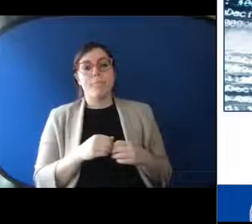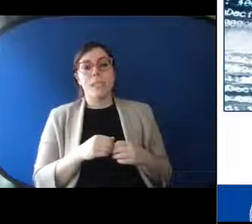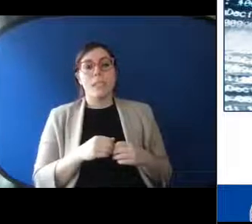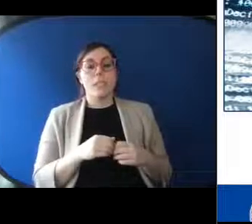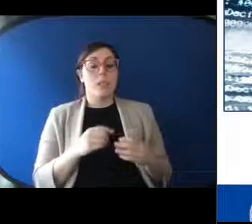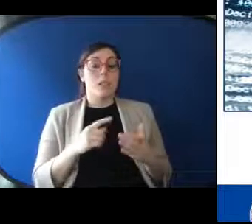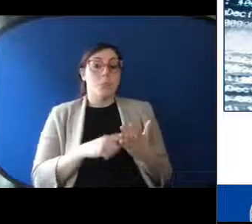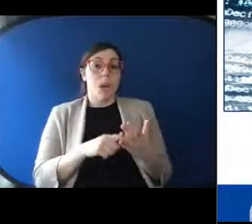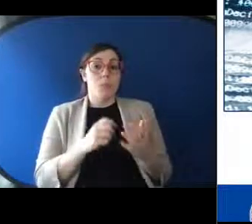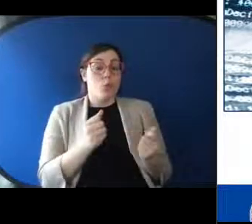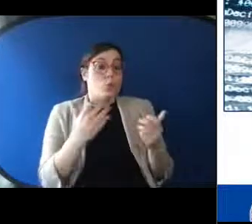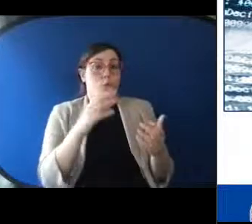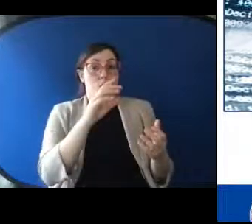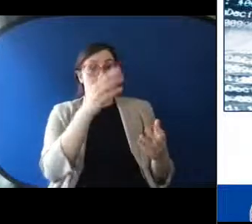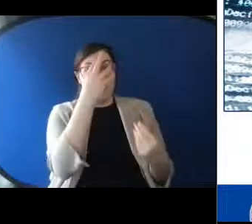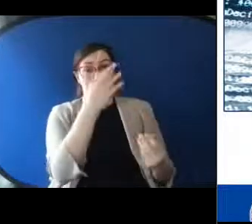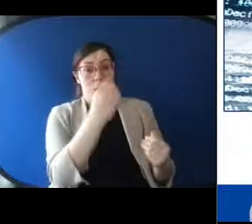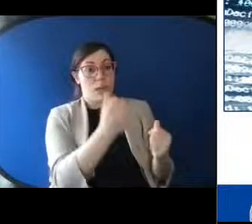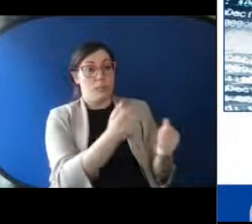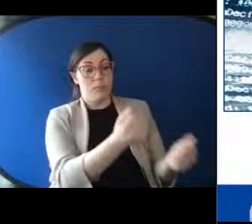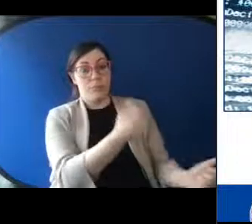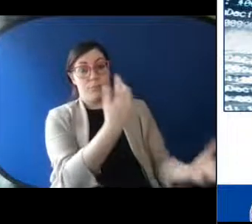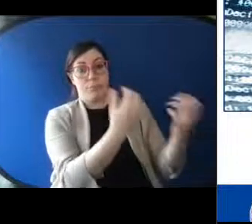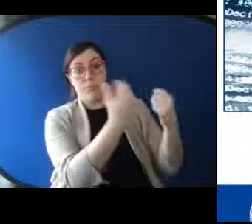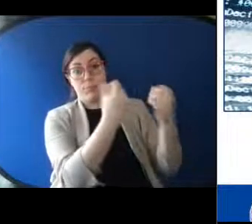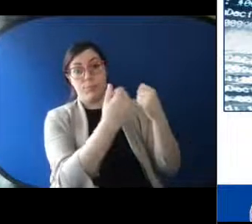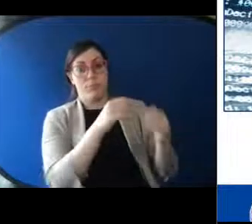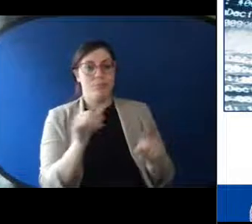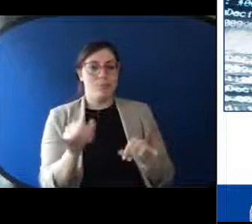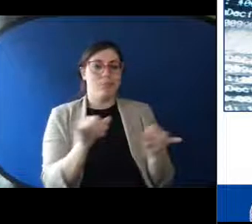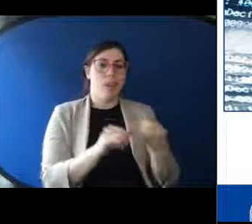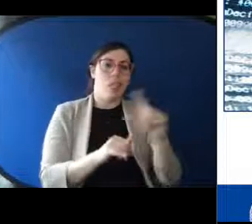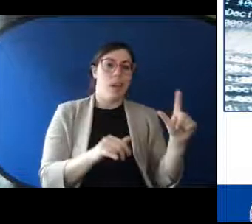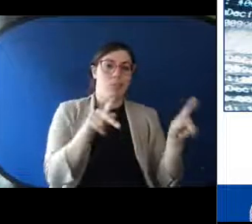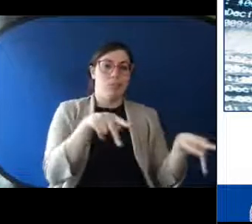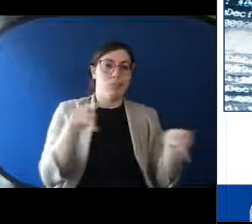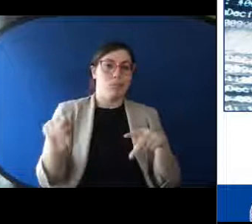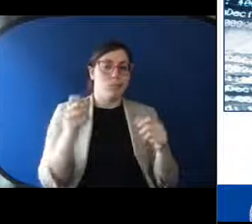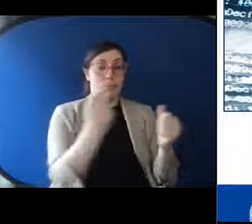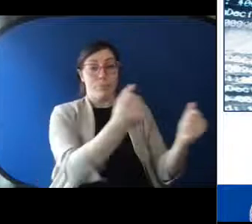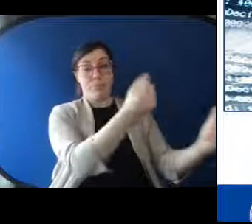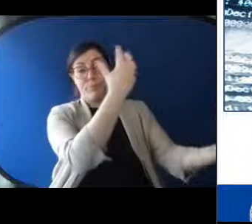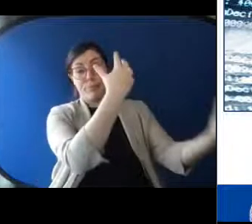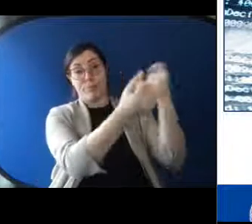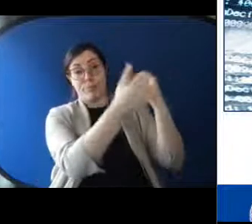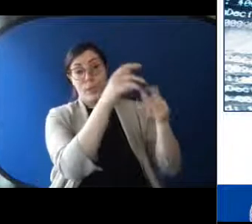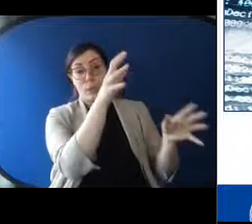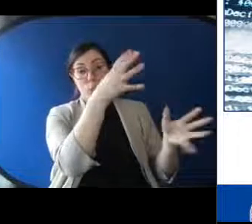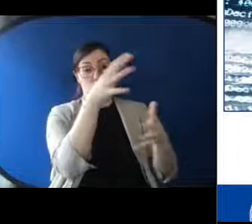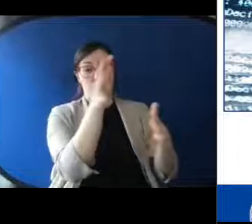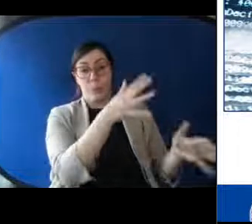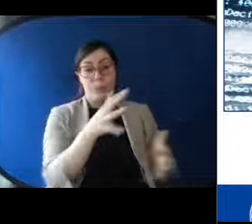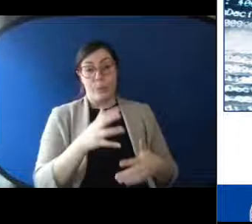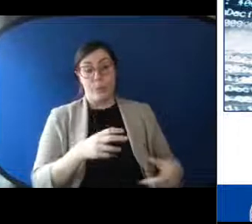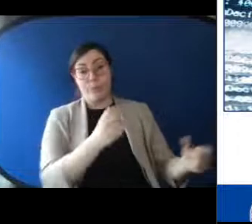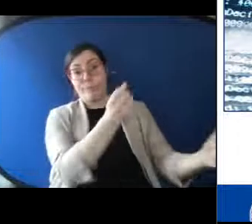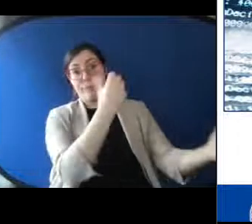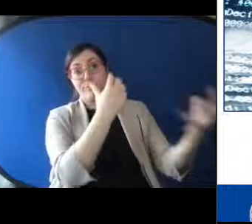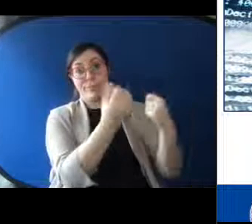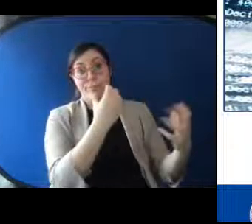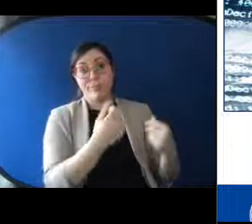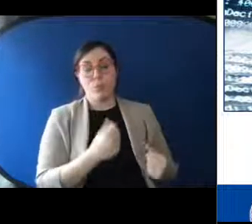data coming at us. As you see the image there on the left, it's applicable. The numbers are really accelerating. We anticipate submissions